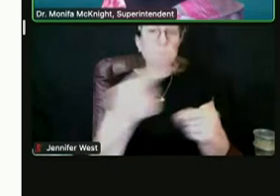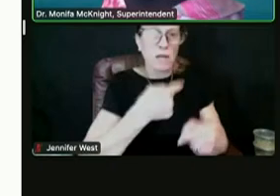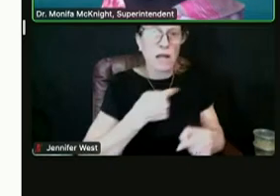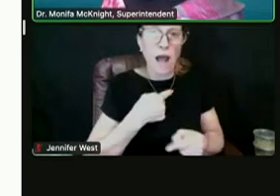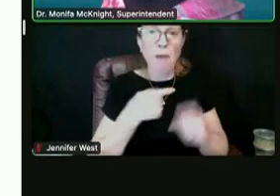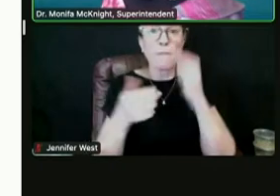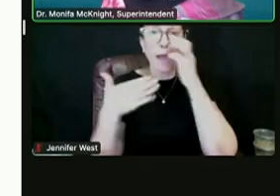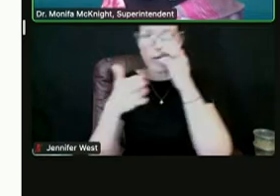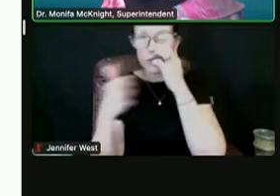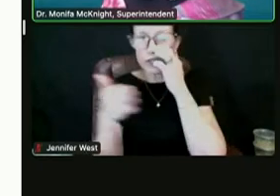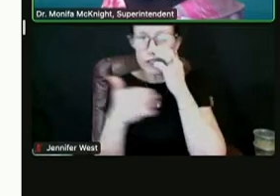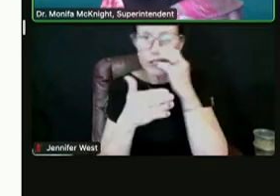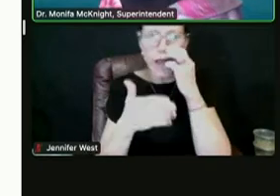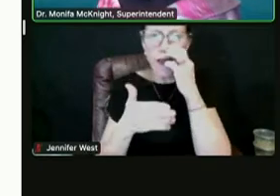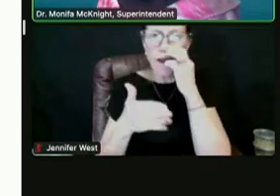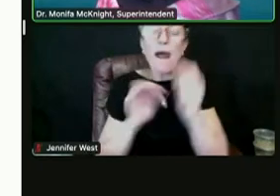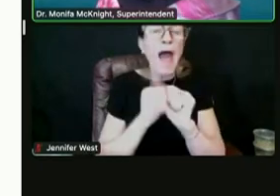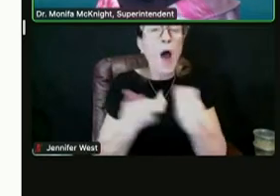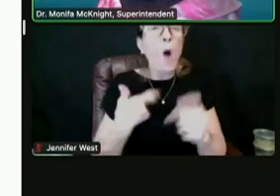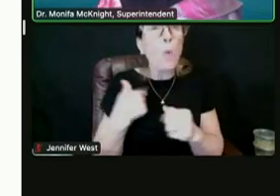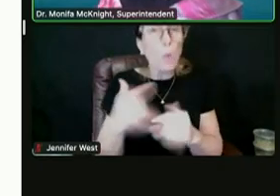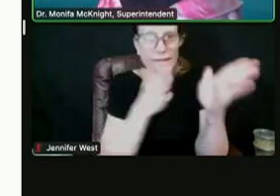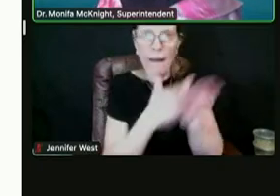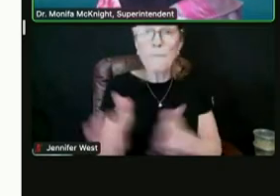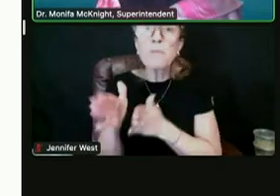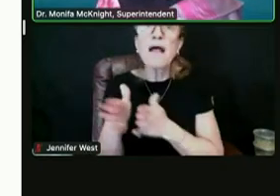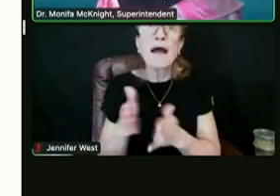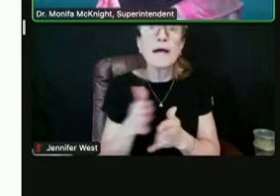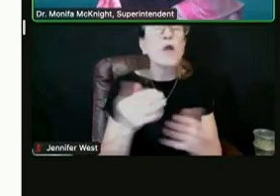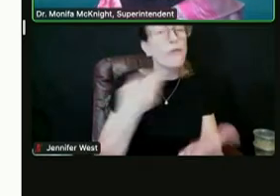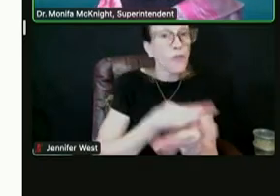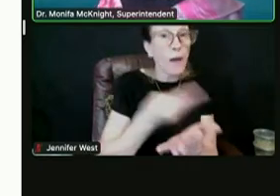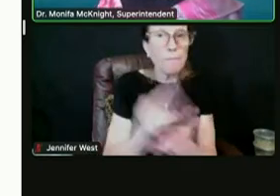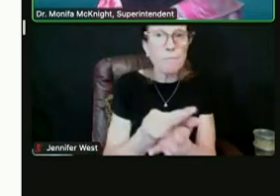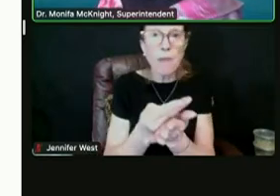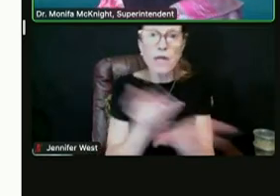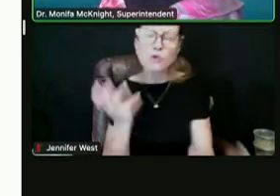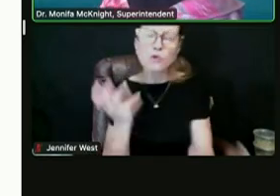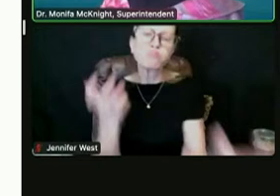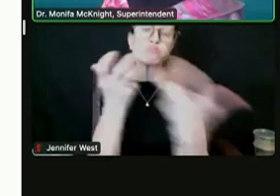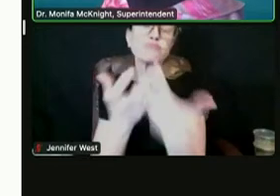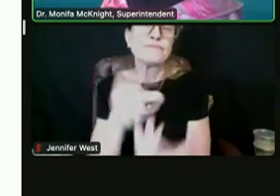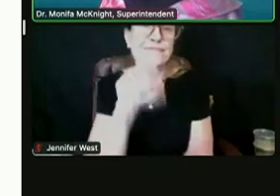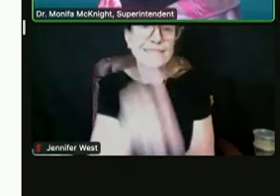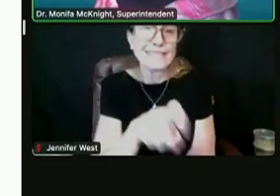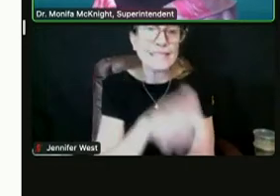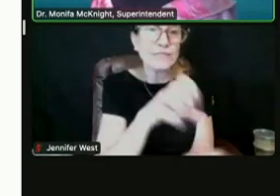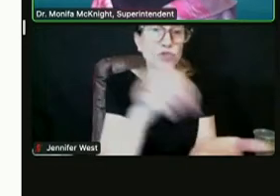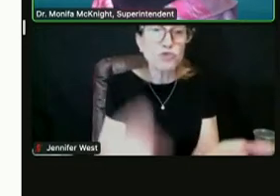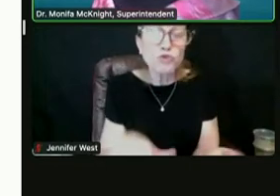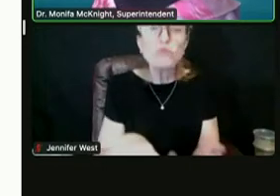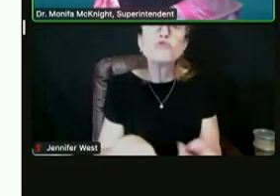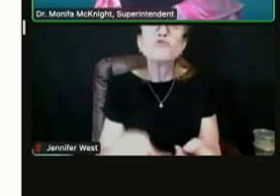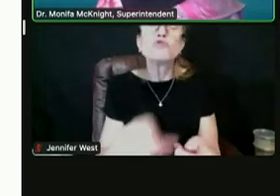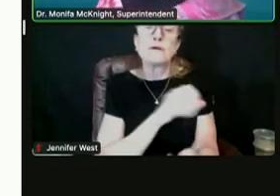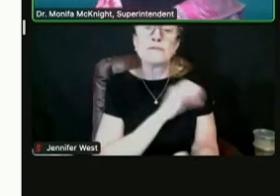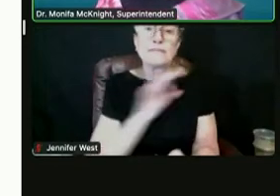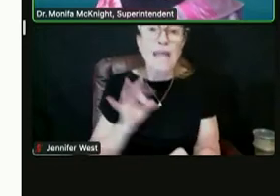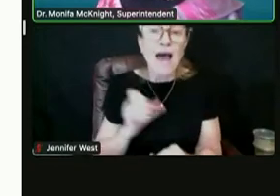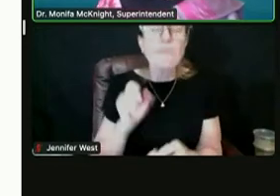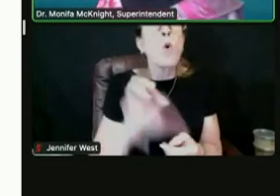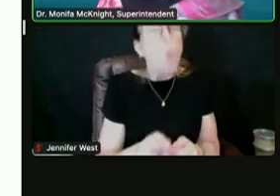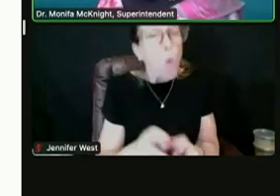how what we're planning for in the budget either meets the needs or may not exactly meet the needs. So we have to make adjustments. It's good to have that